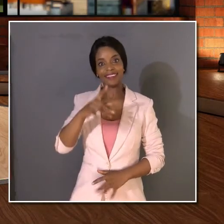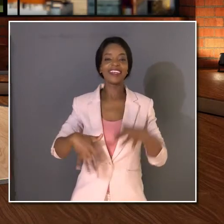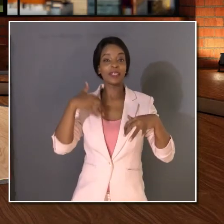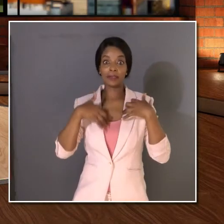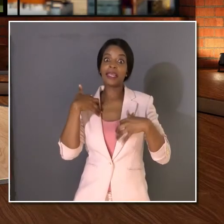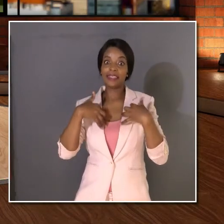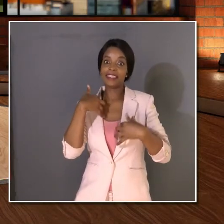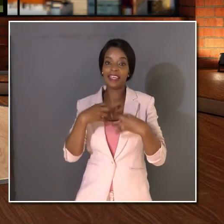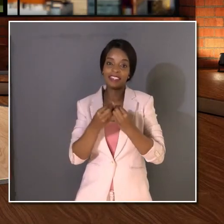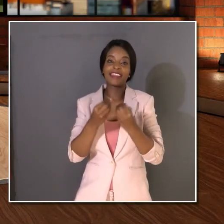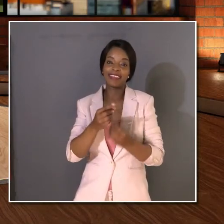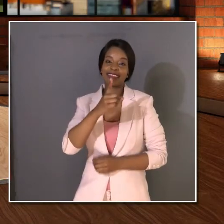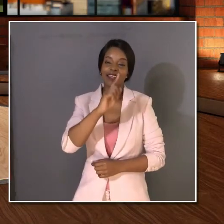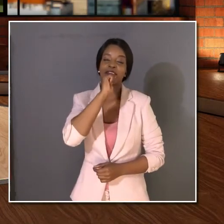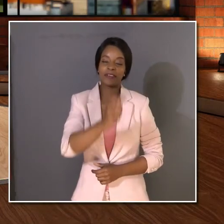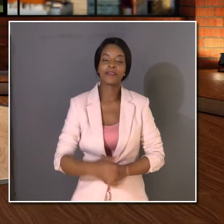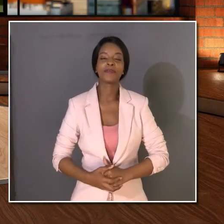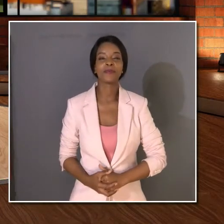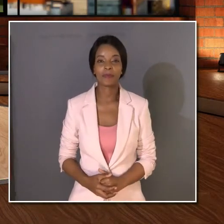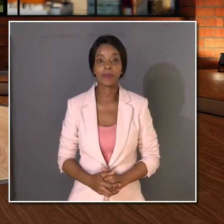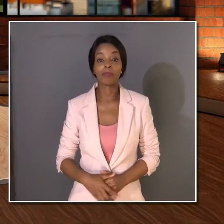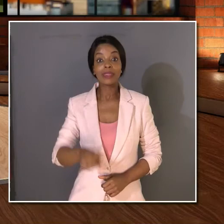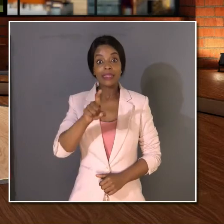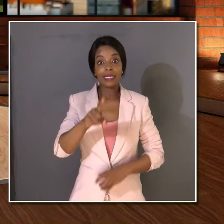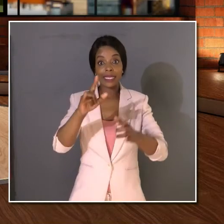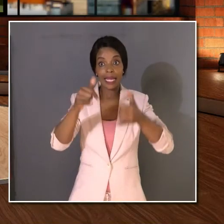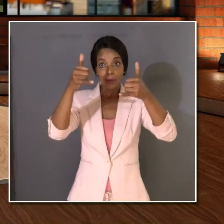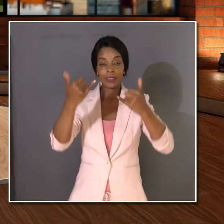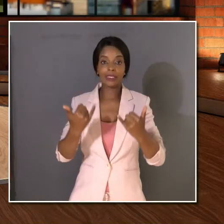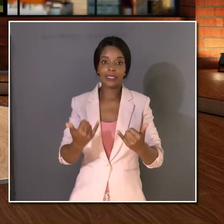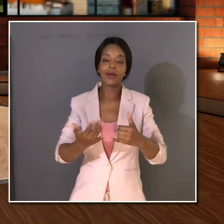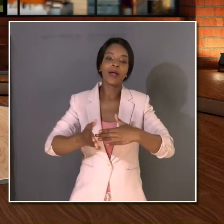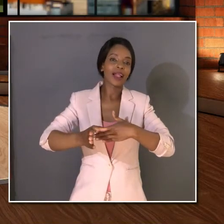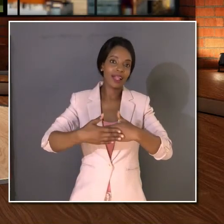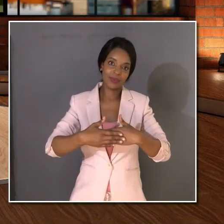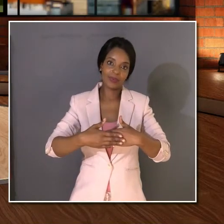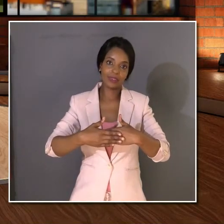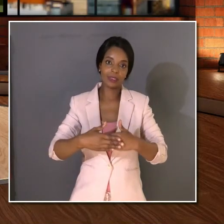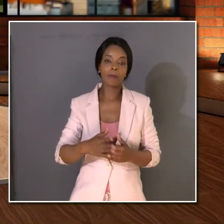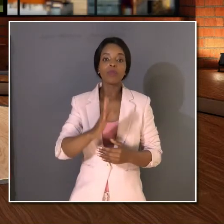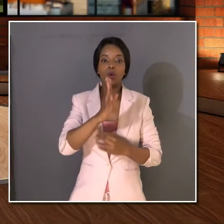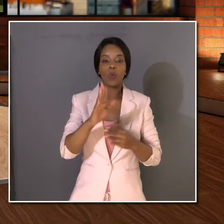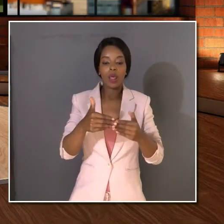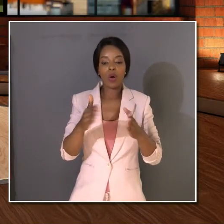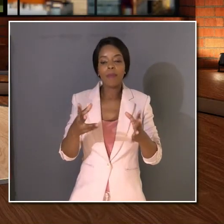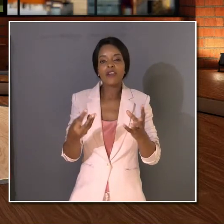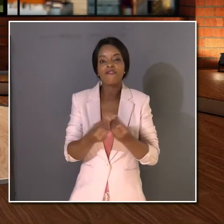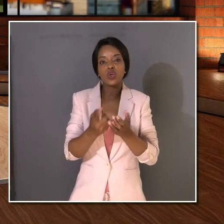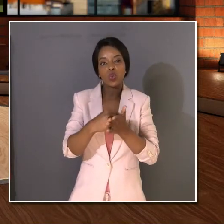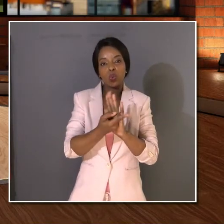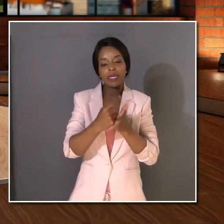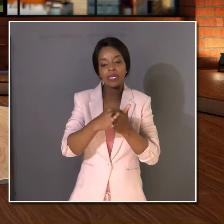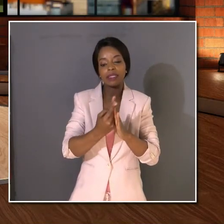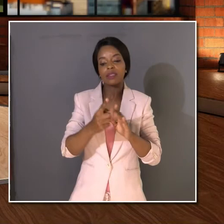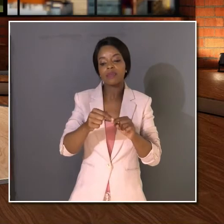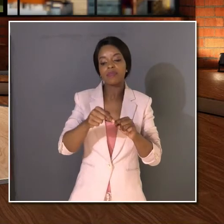it's actually, we close for these awards and we reopen for the next one in just a few weeks' time. So